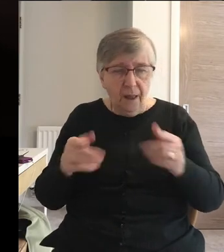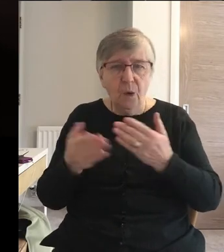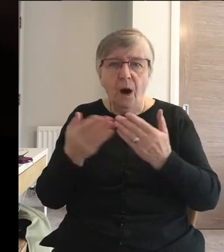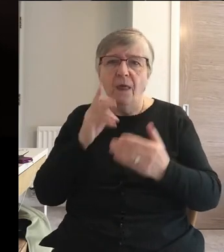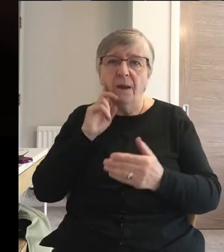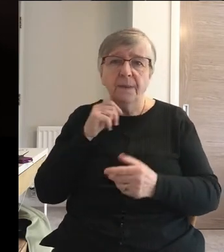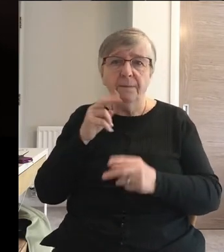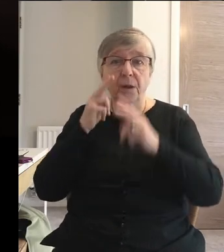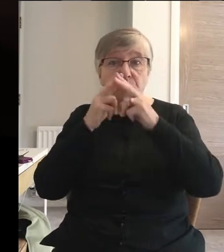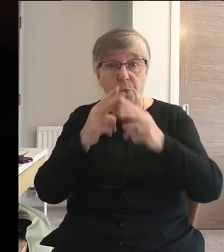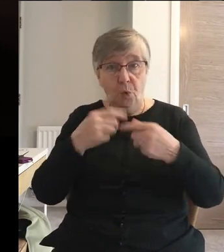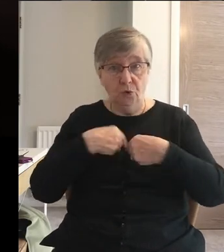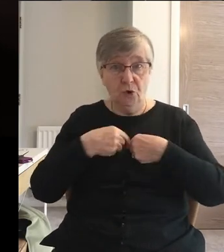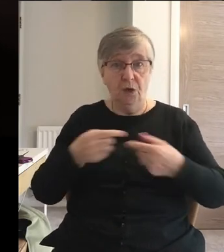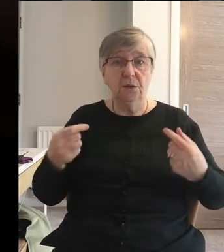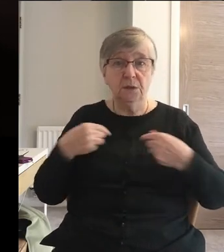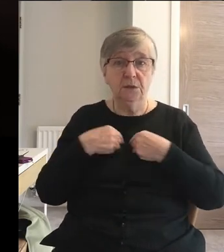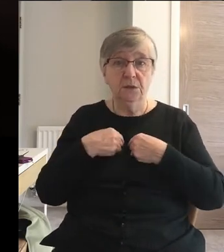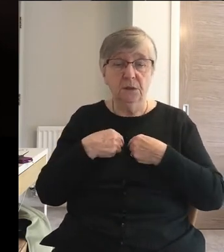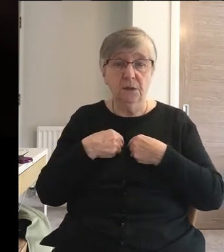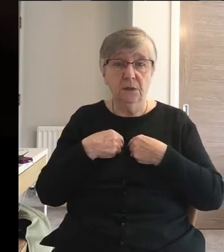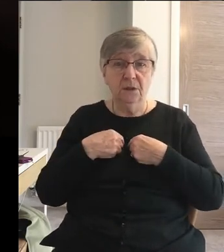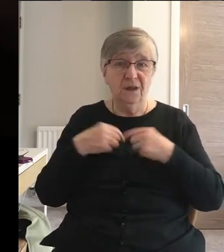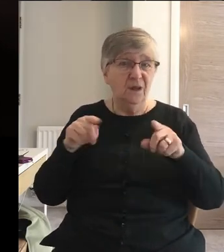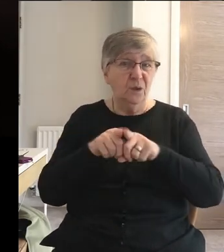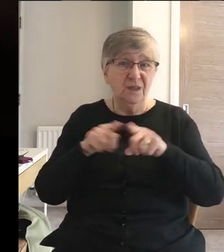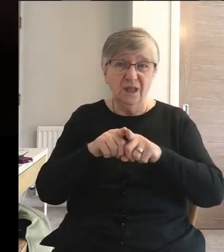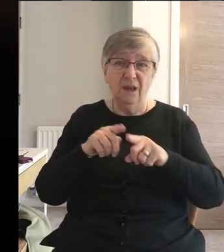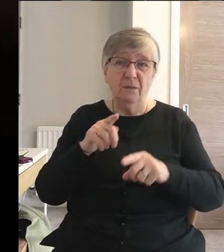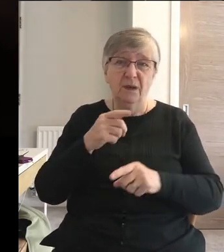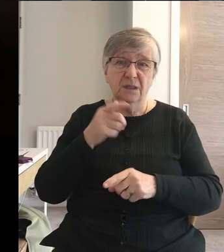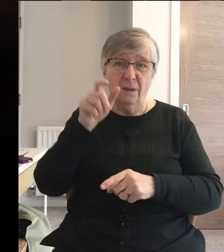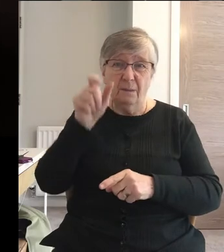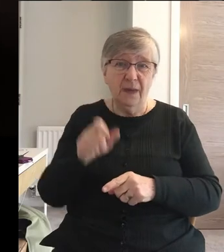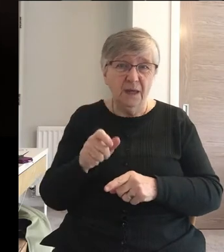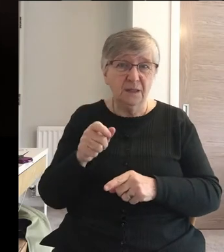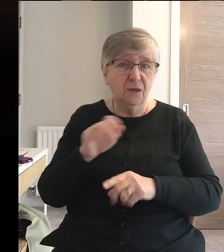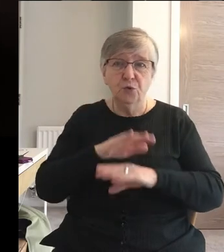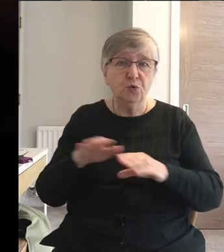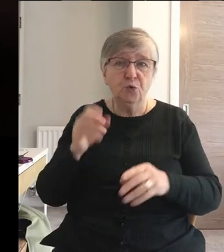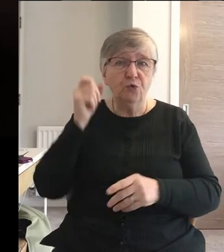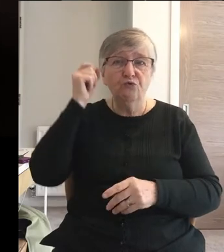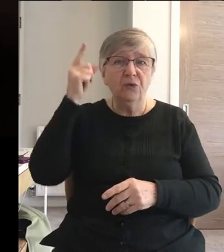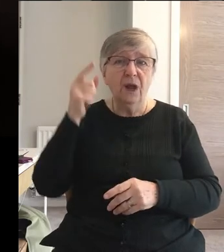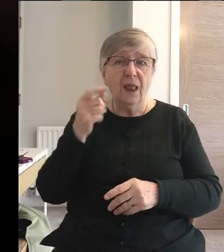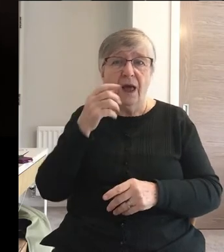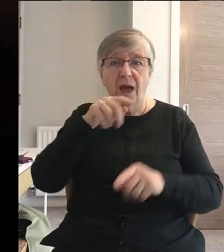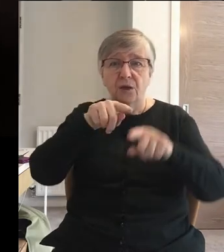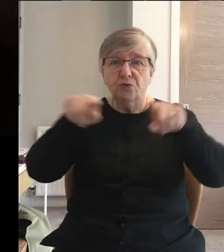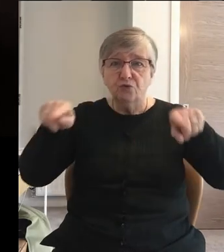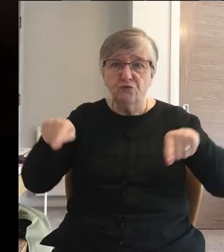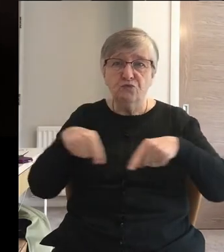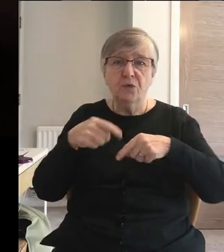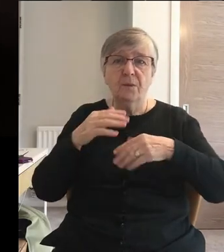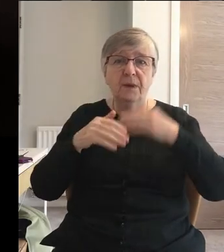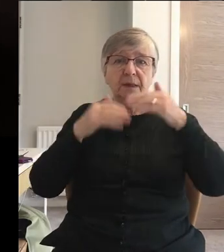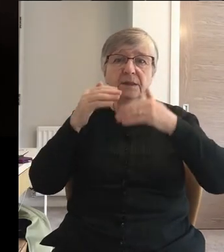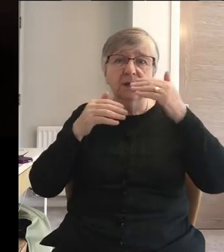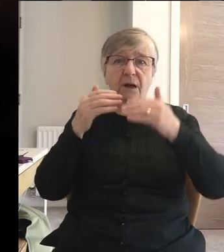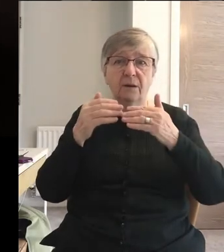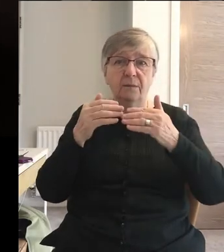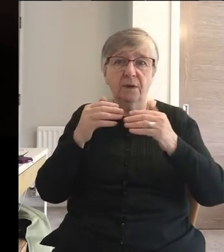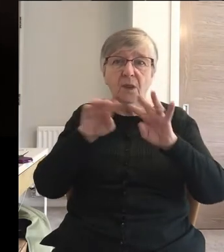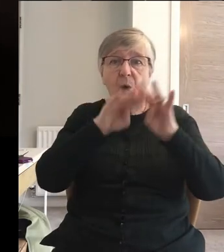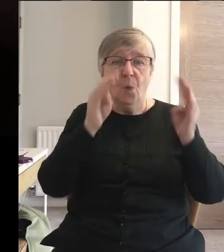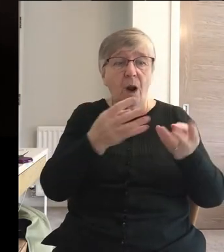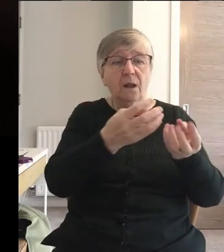us, then we are just like those who don't notice the room heating up. We don't notice the world's values creeping more and more